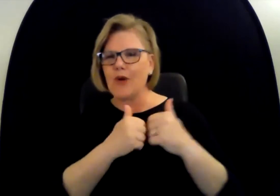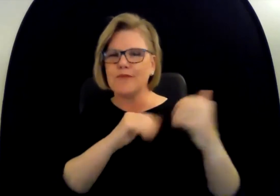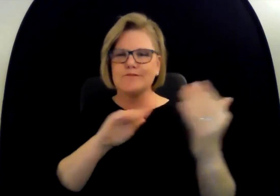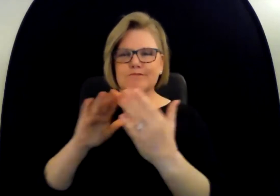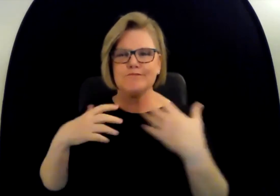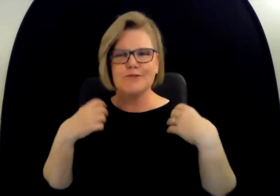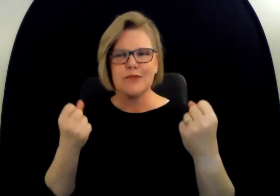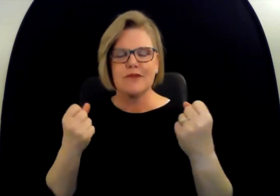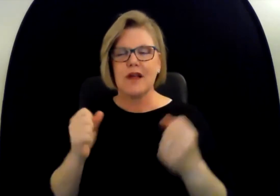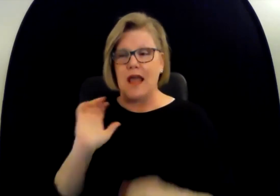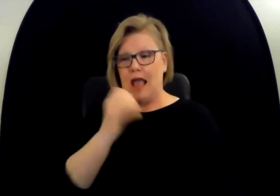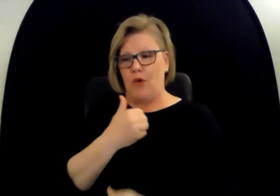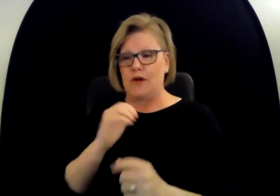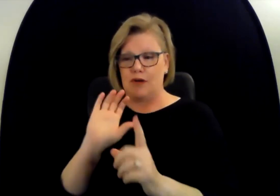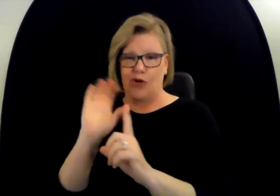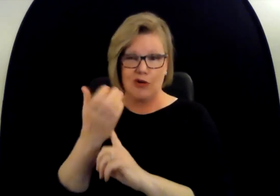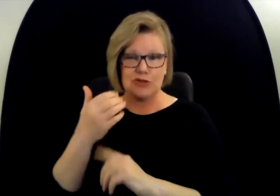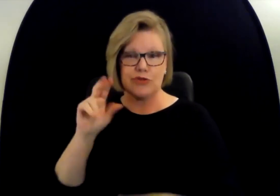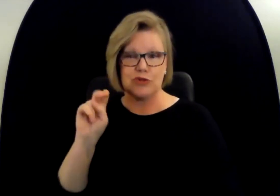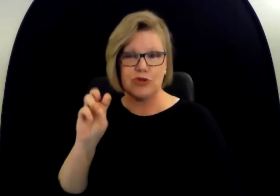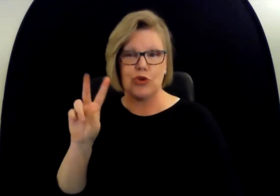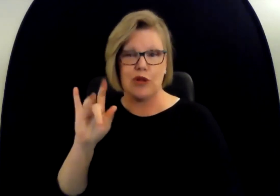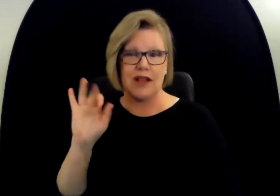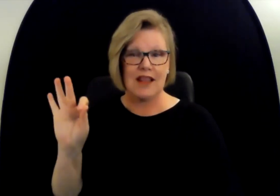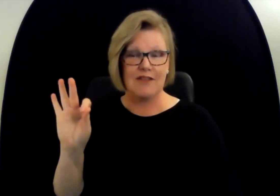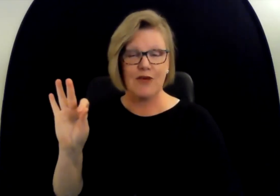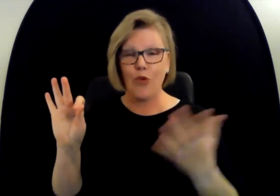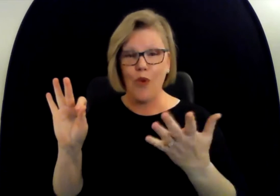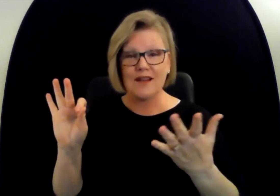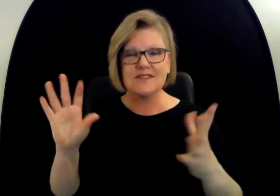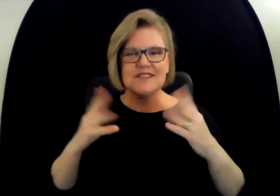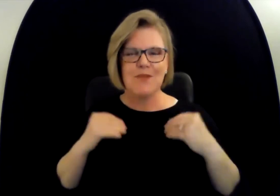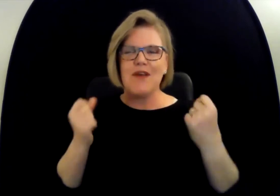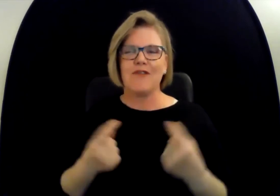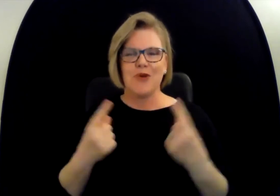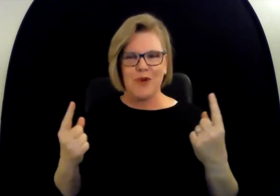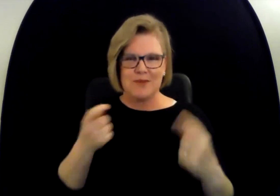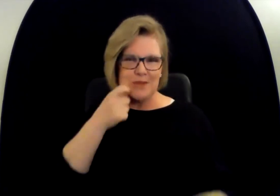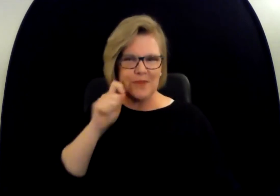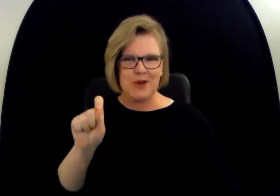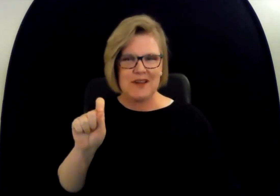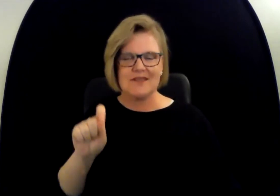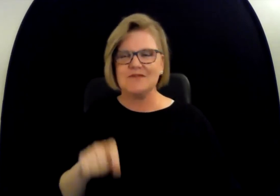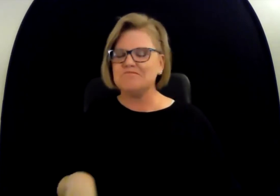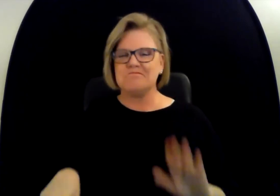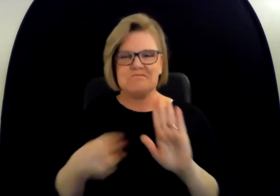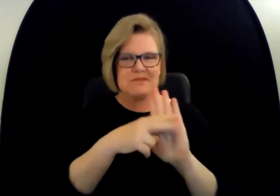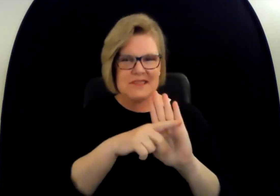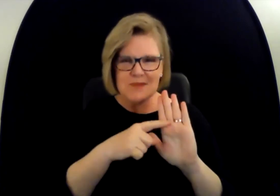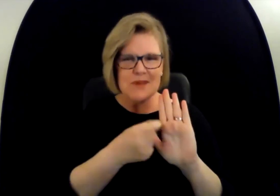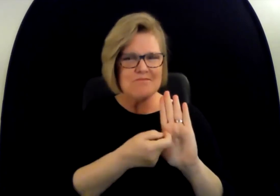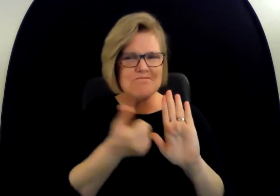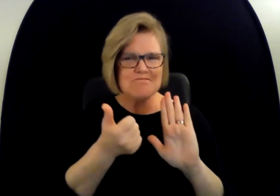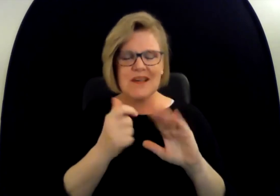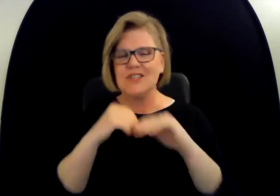culture at New Leaf is that we accept all. And so there's no stigma or shame in one way that someone's